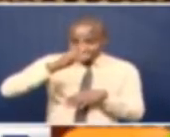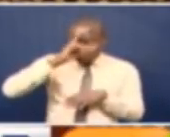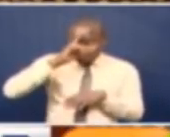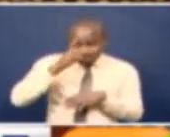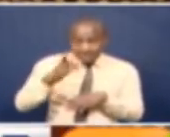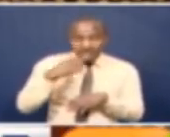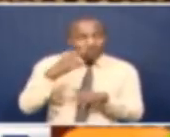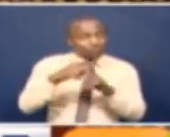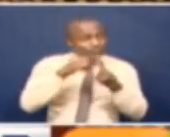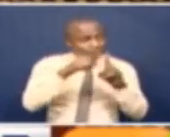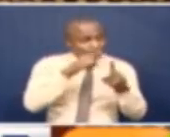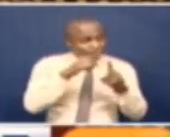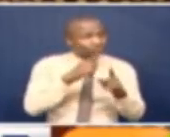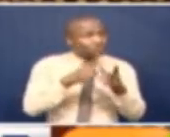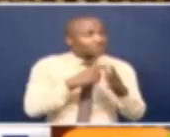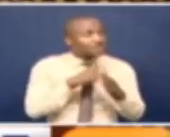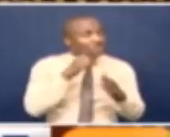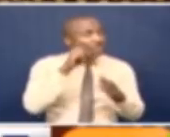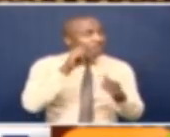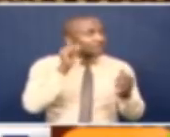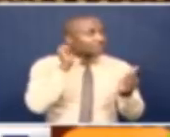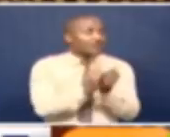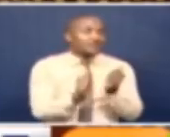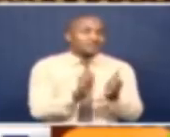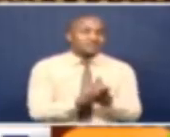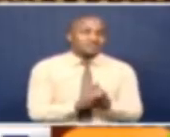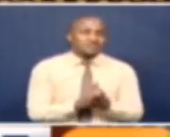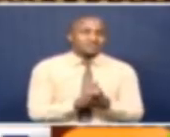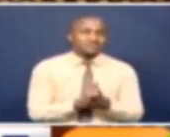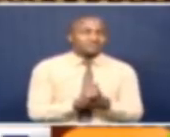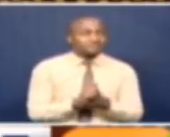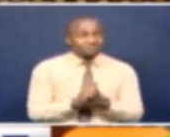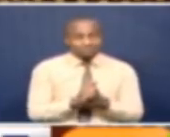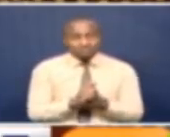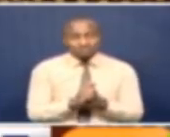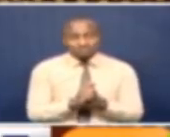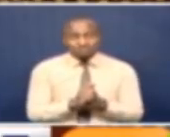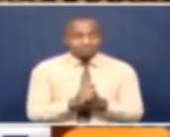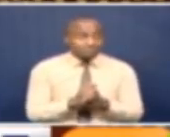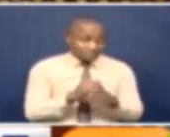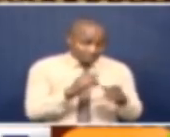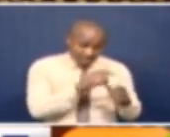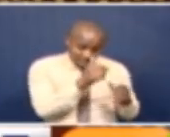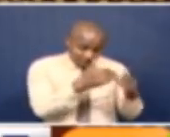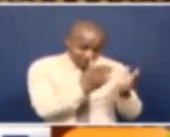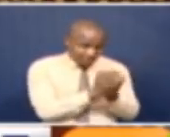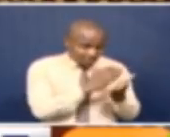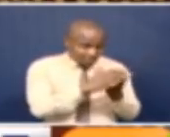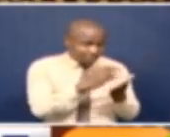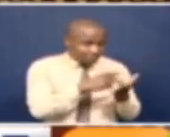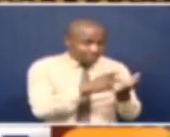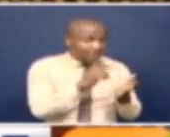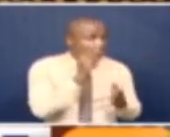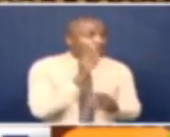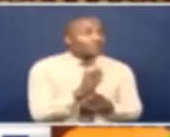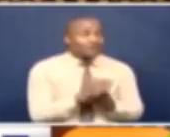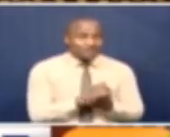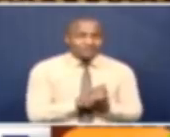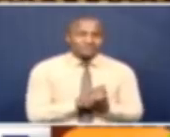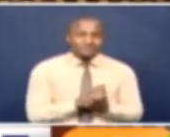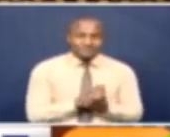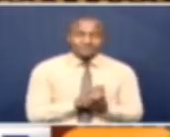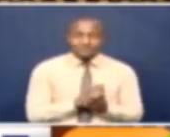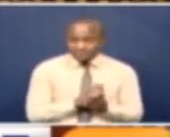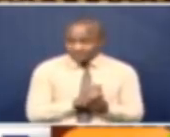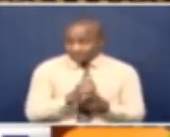others, then he needs to be punished for that. Yep. There is culpability under law. And compensation. And compensation also be affected. To